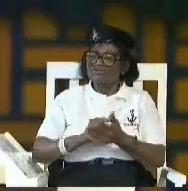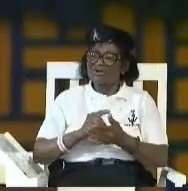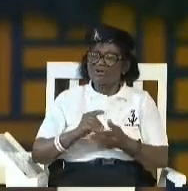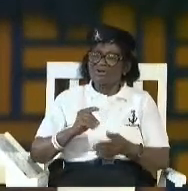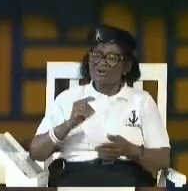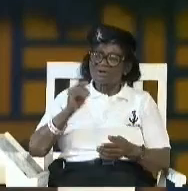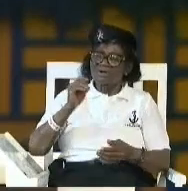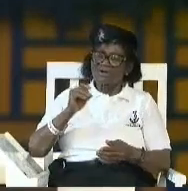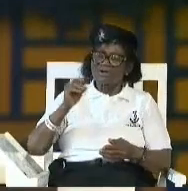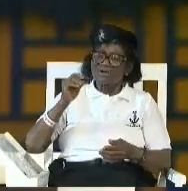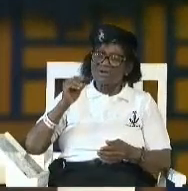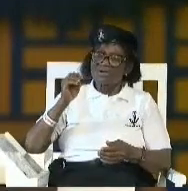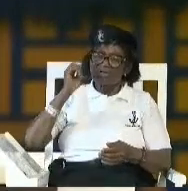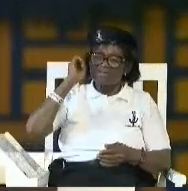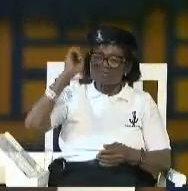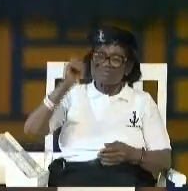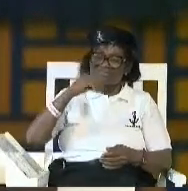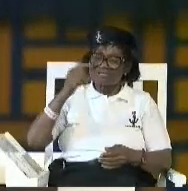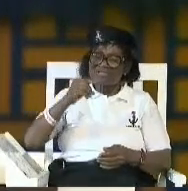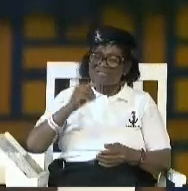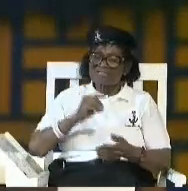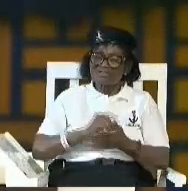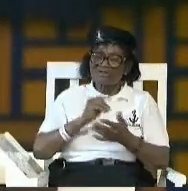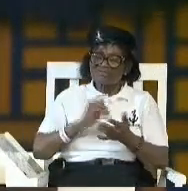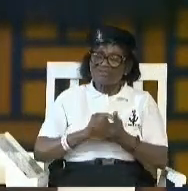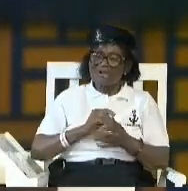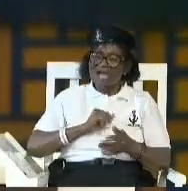I am only 53 years old now."